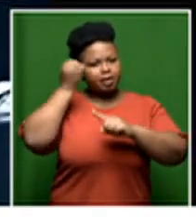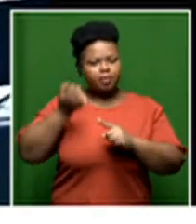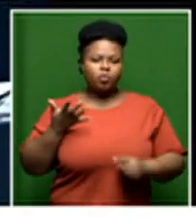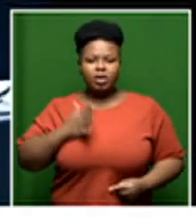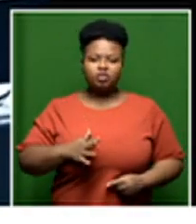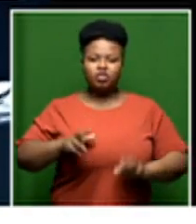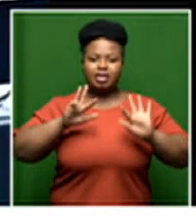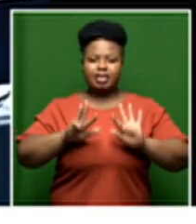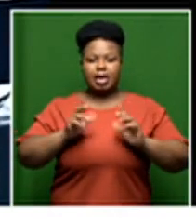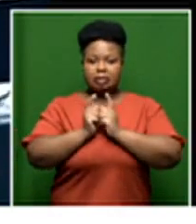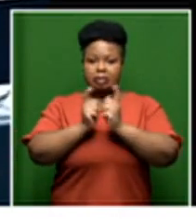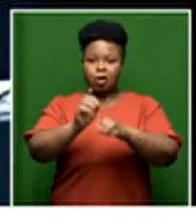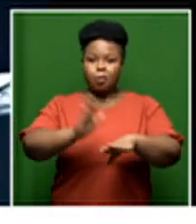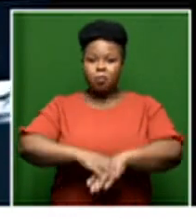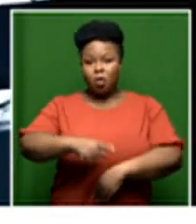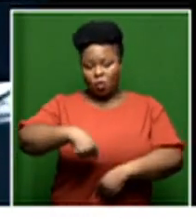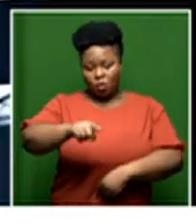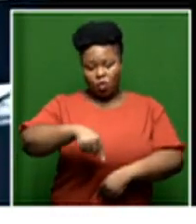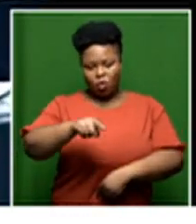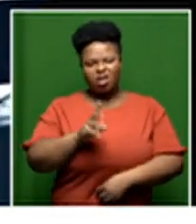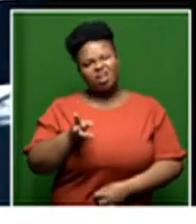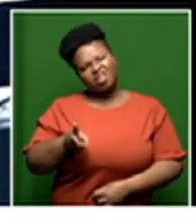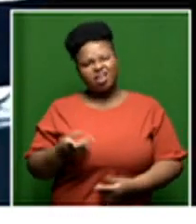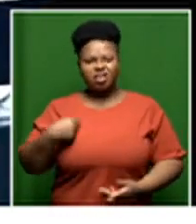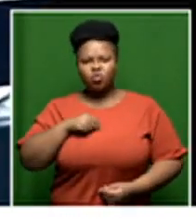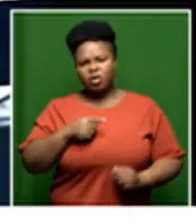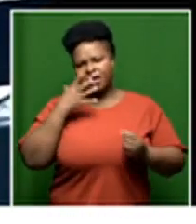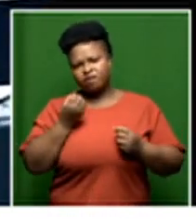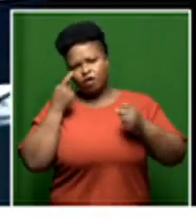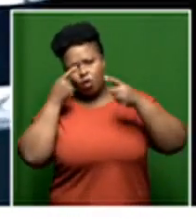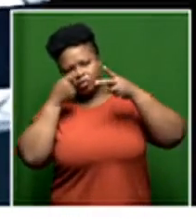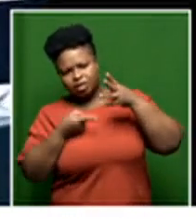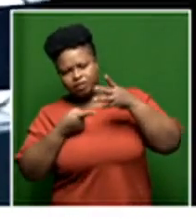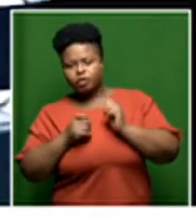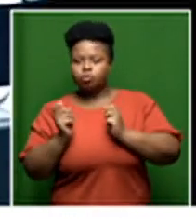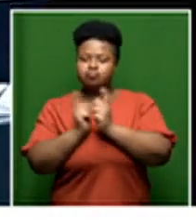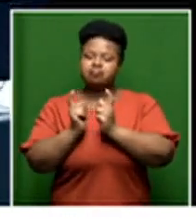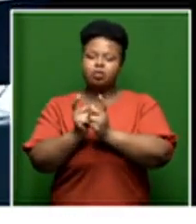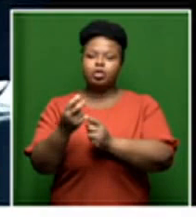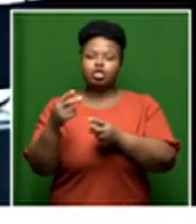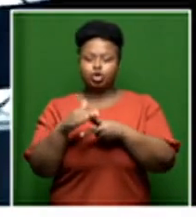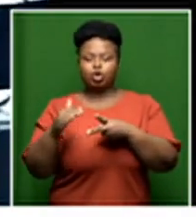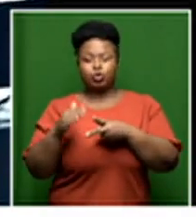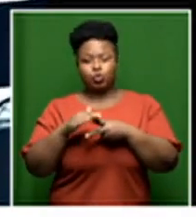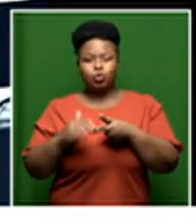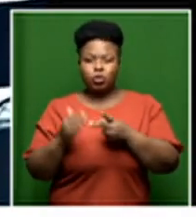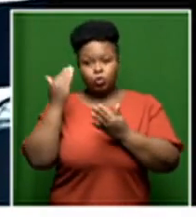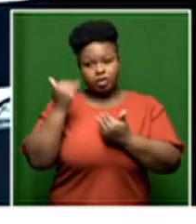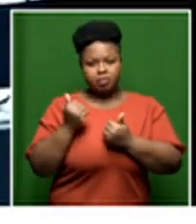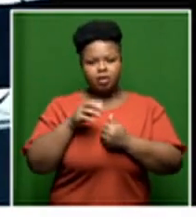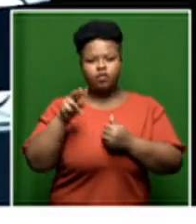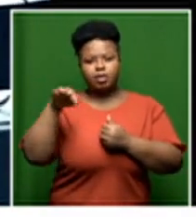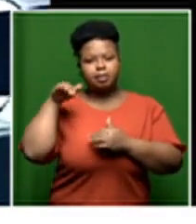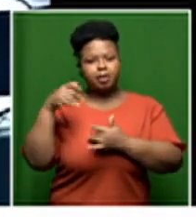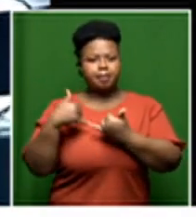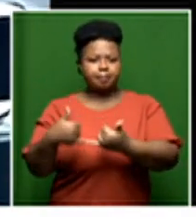with the 9 league matches remaining, and also the key objectives that we have set with the 2 matches, or potentially the 2 matches that we've got in the Nedbank